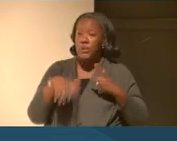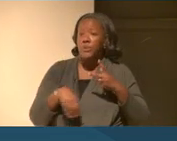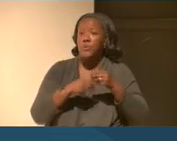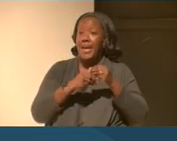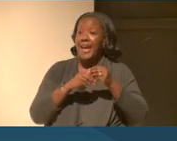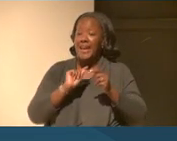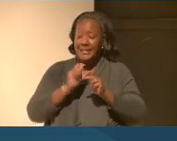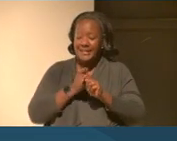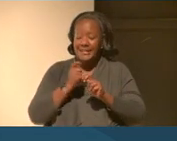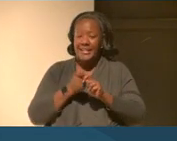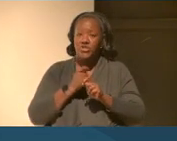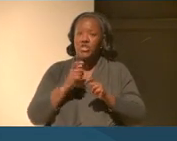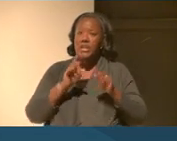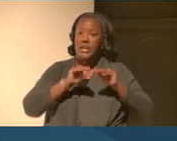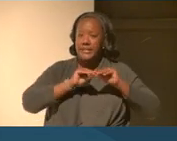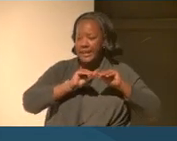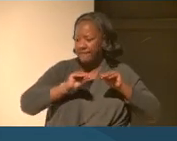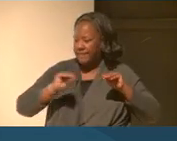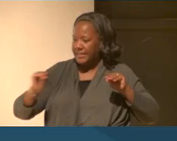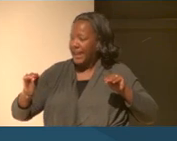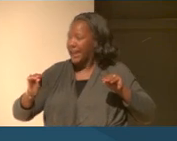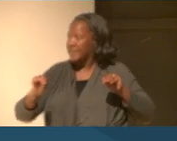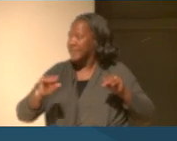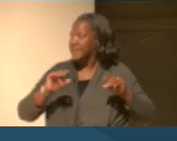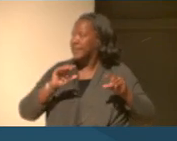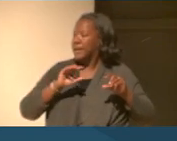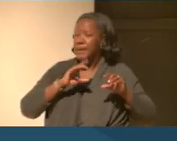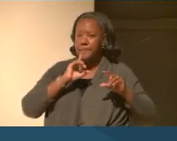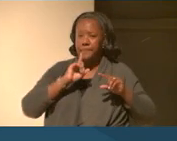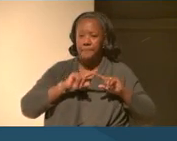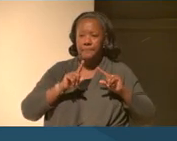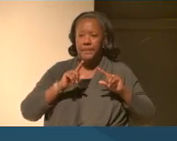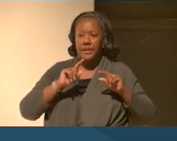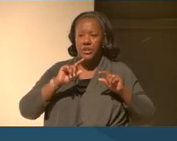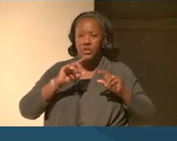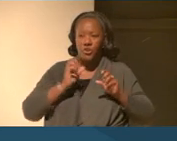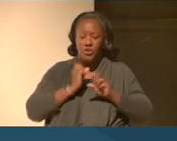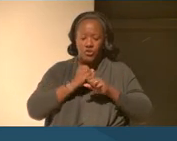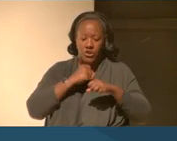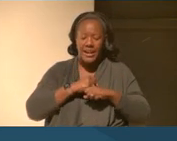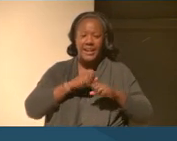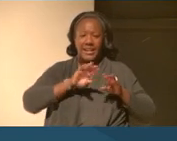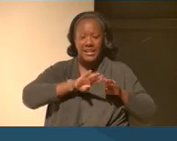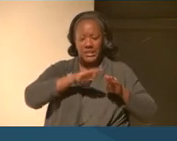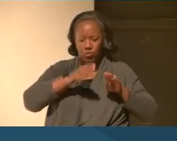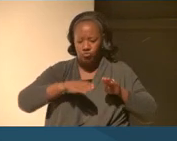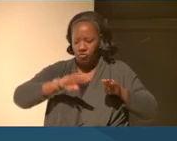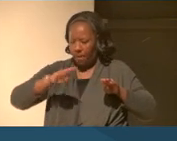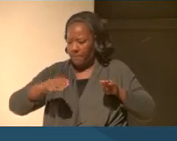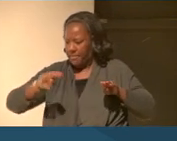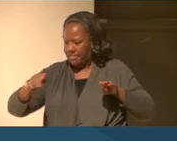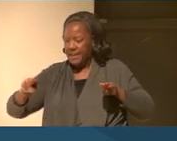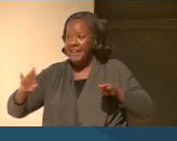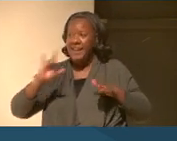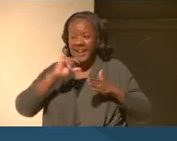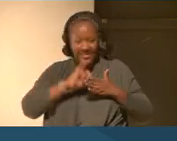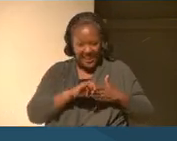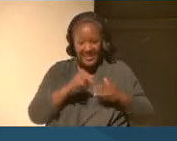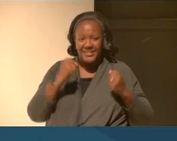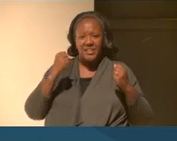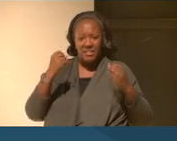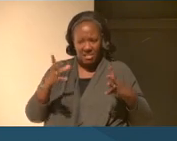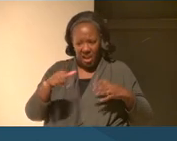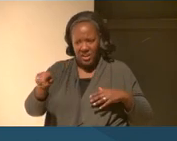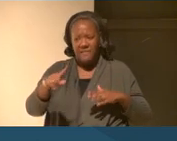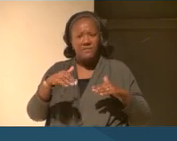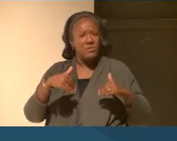so instead of staying like a flat sheet, the what you're creating gets all ripply and ruffly, that's a lot of ocean creatures are built like